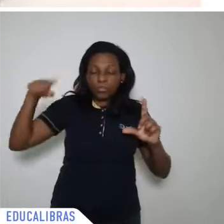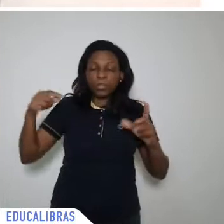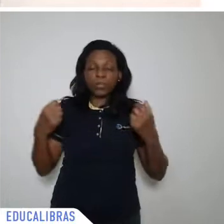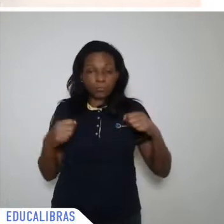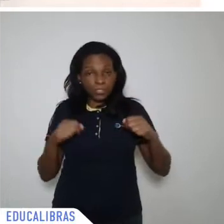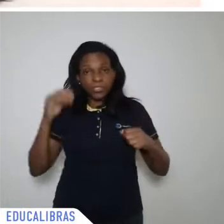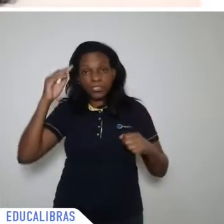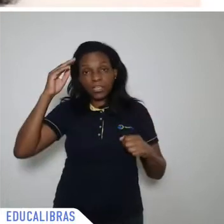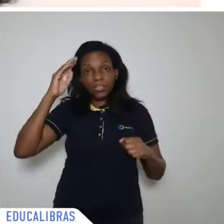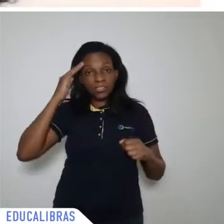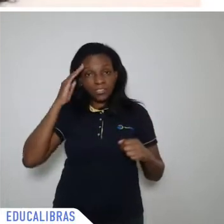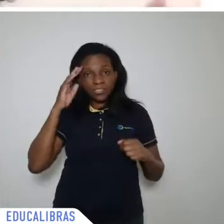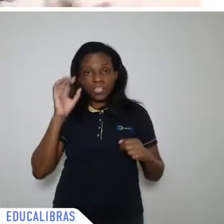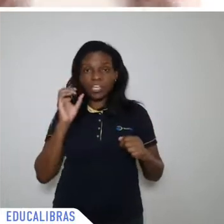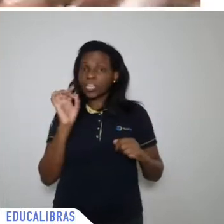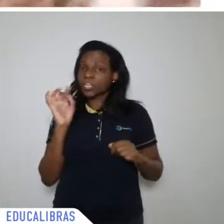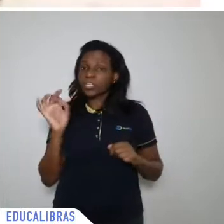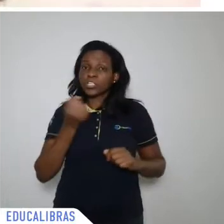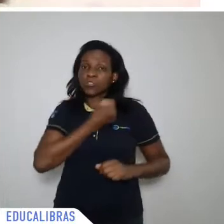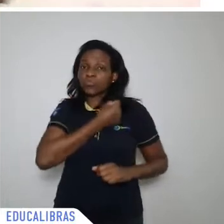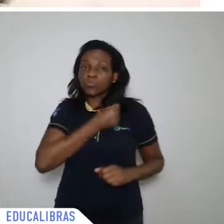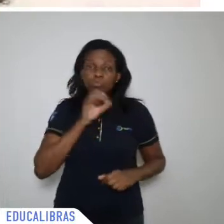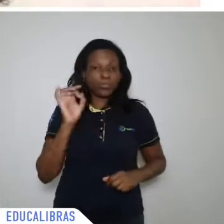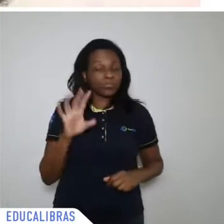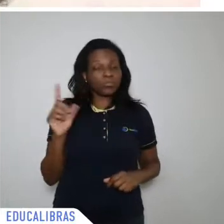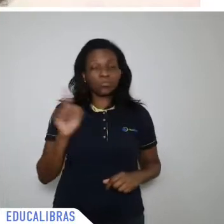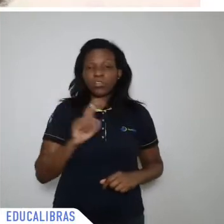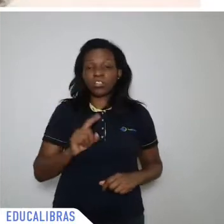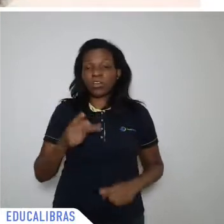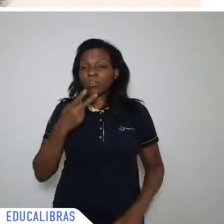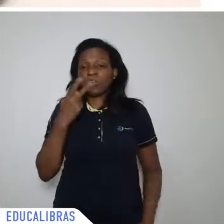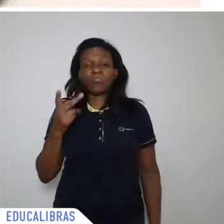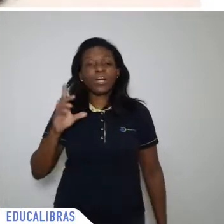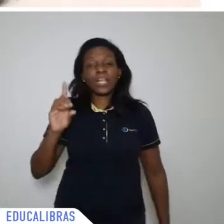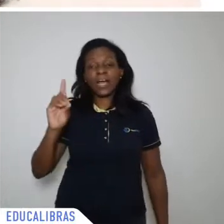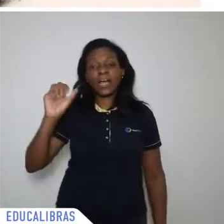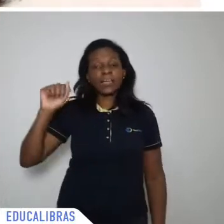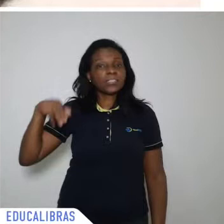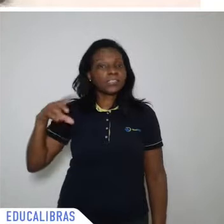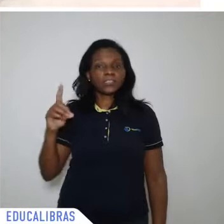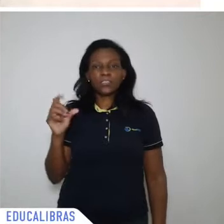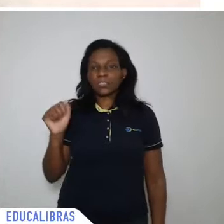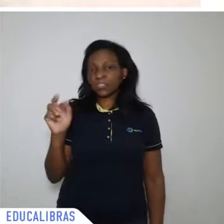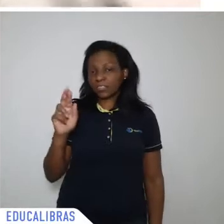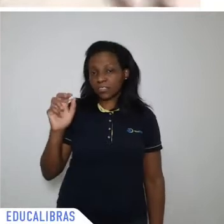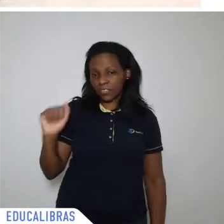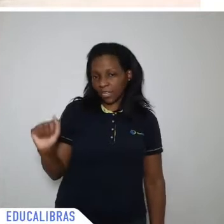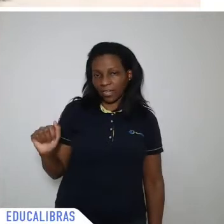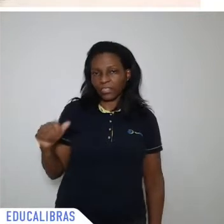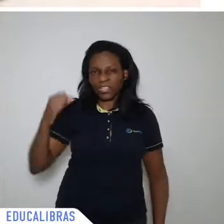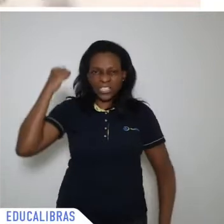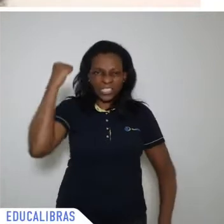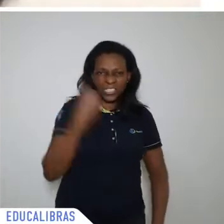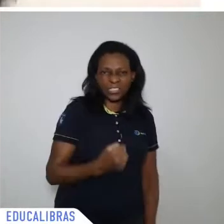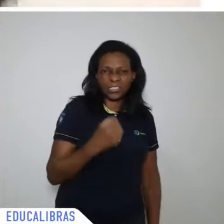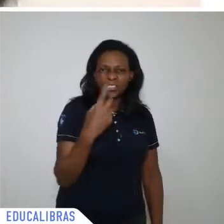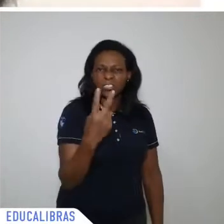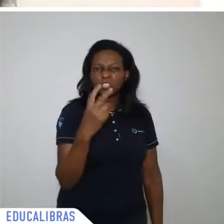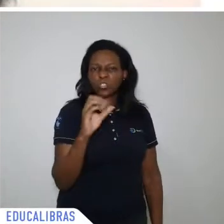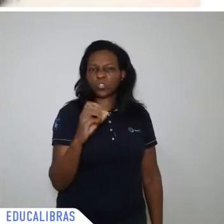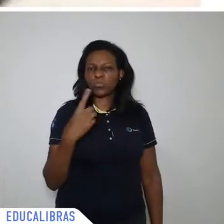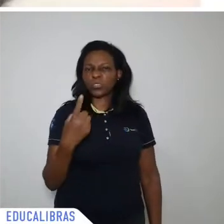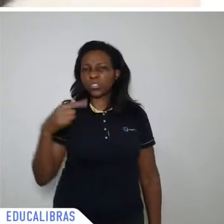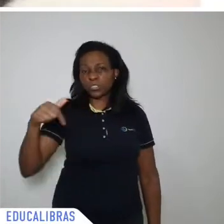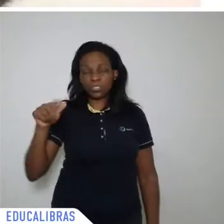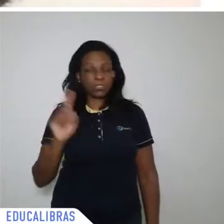is used to global ranking. This is not just numbers. This is not about talking about Dandara who has been murdered and etc., but